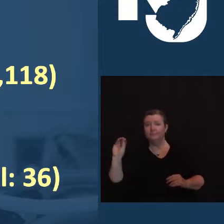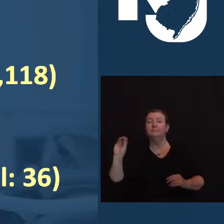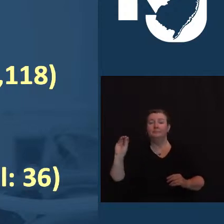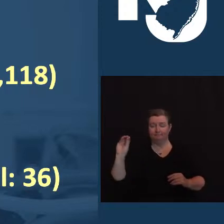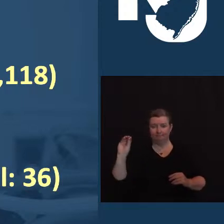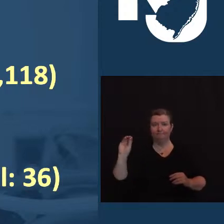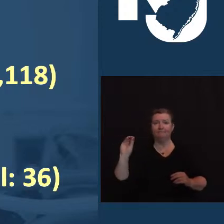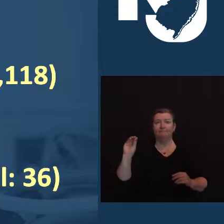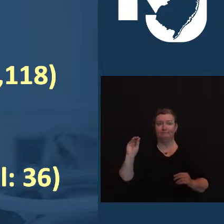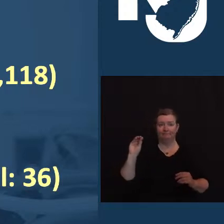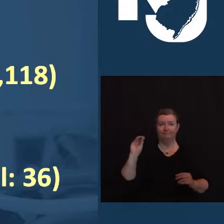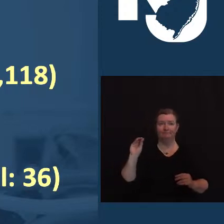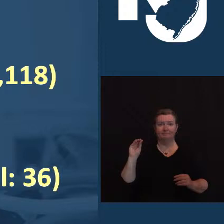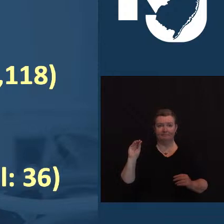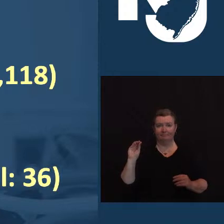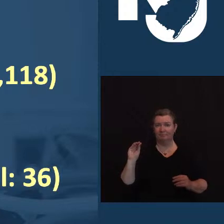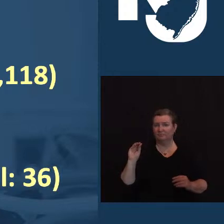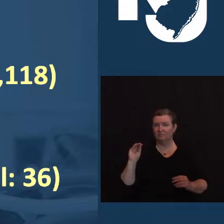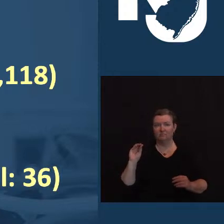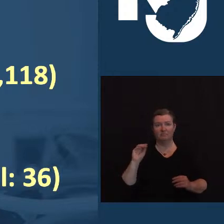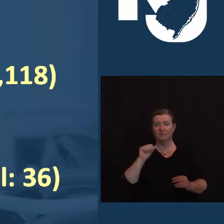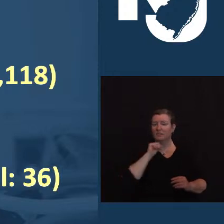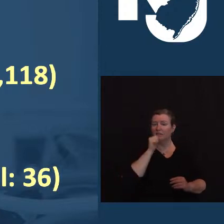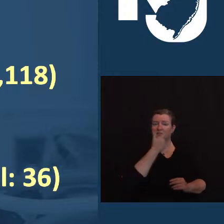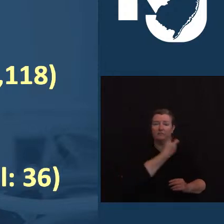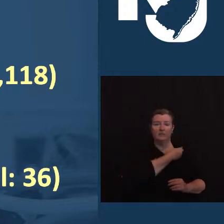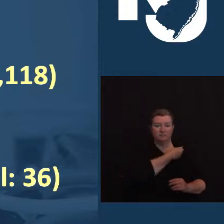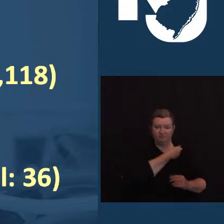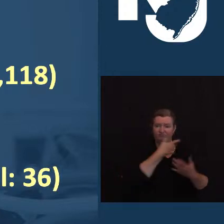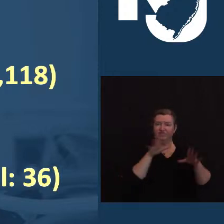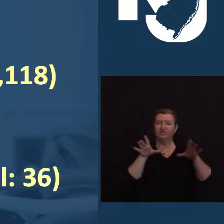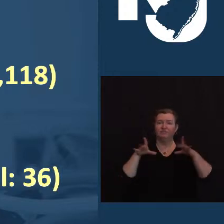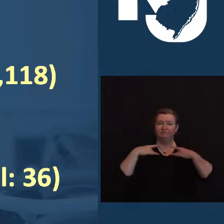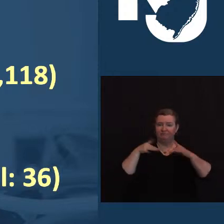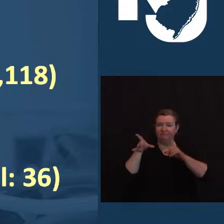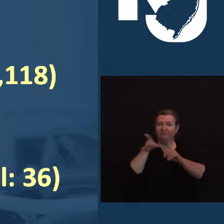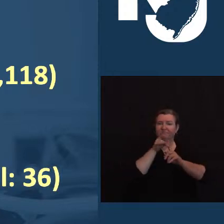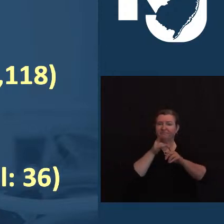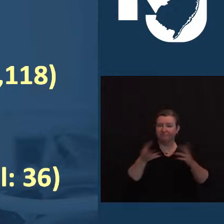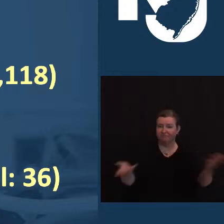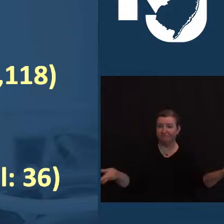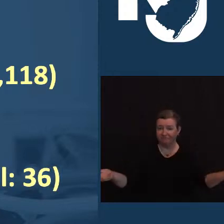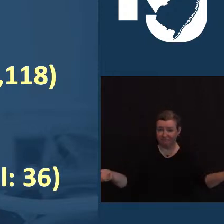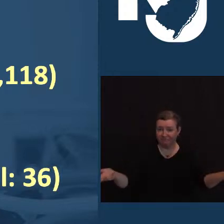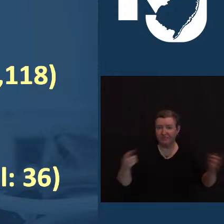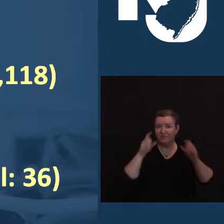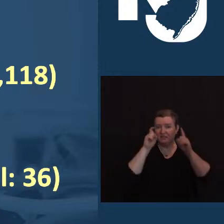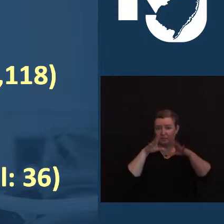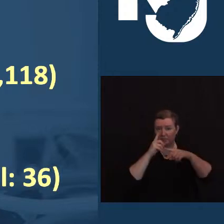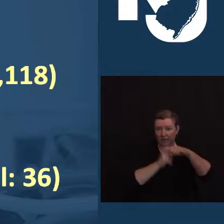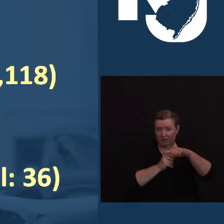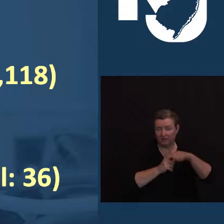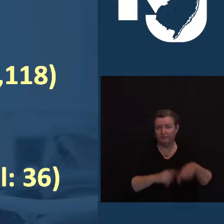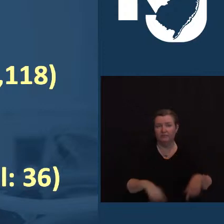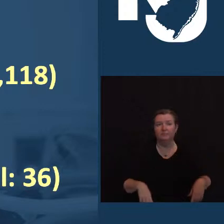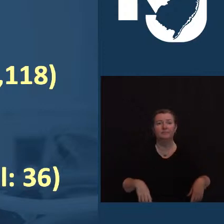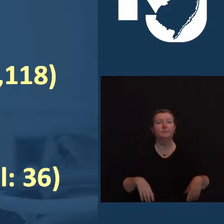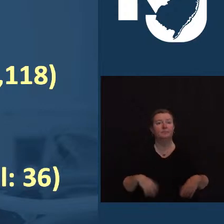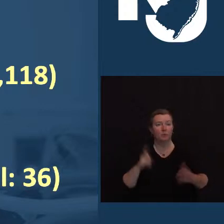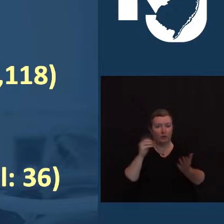results returned. And of the 1,637 fully vaccinated individuals who did test